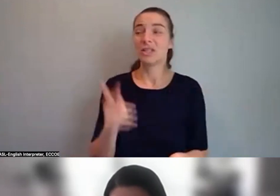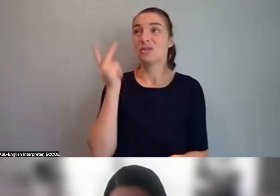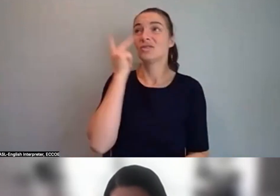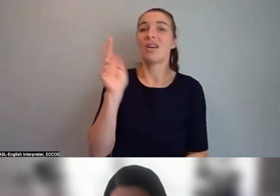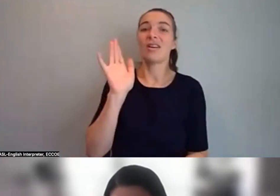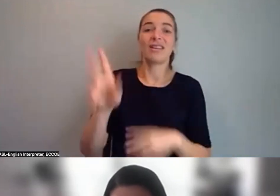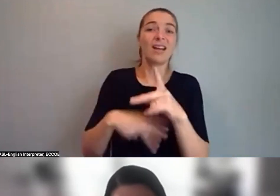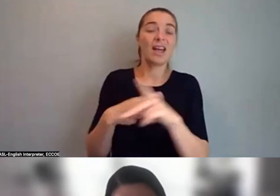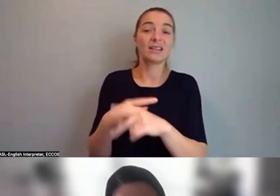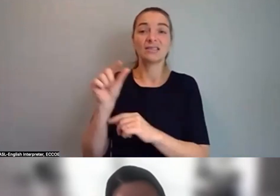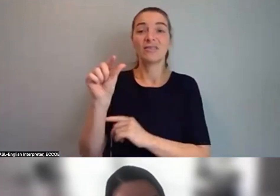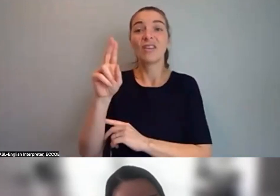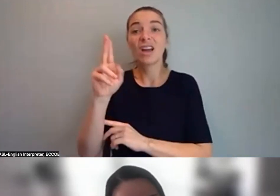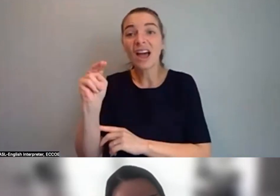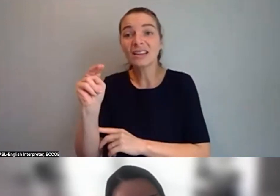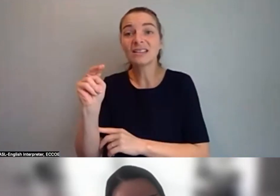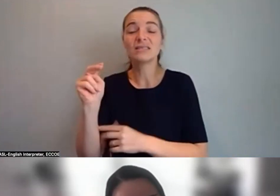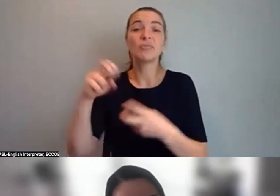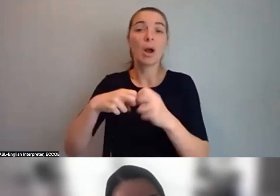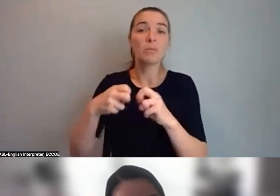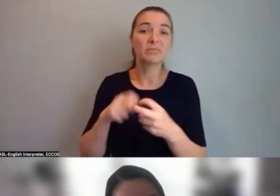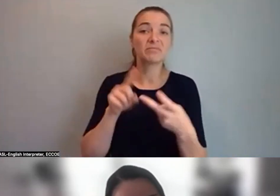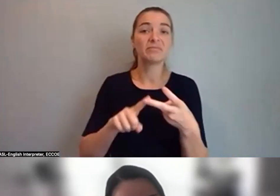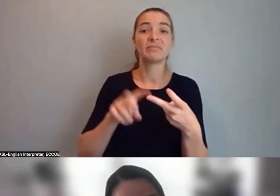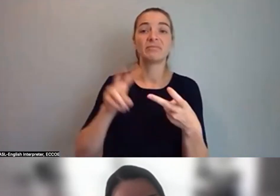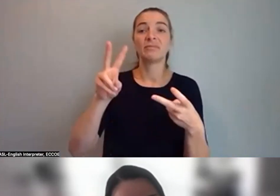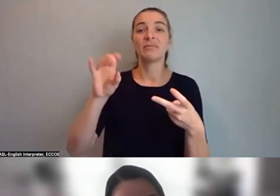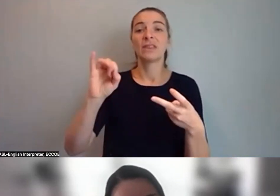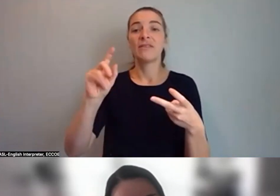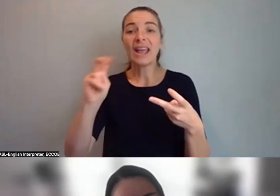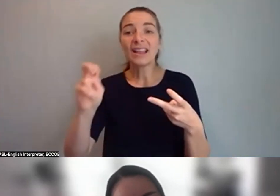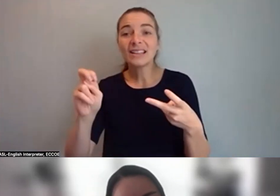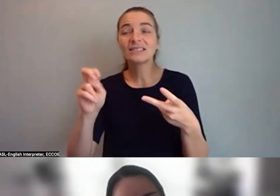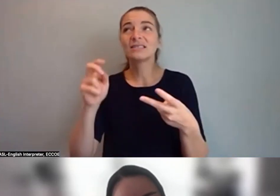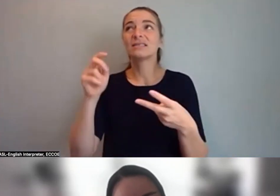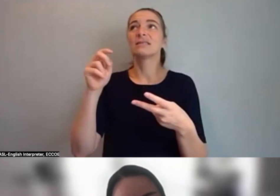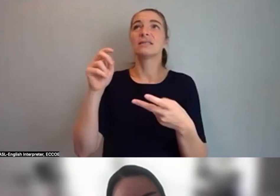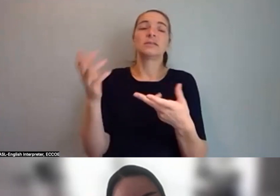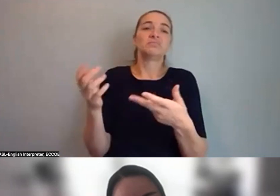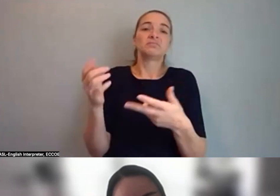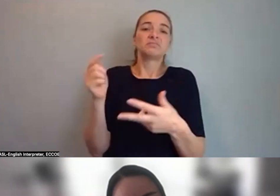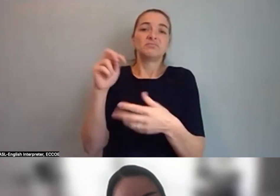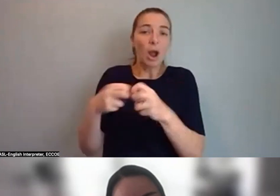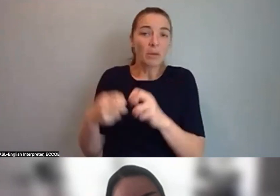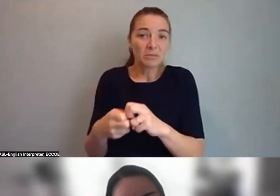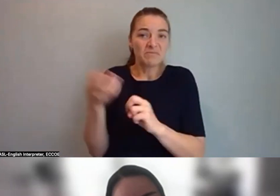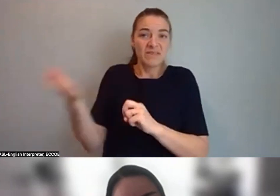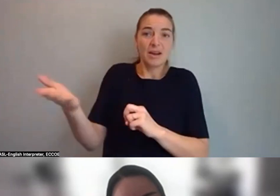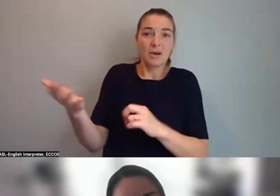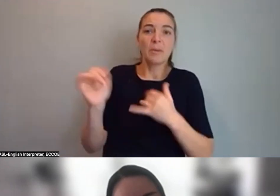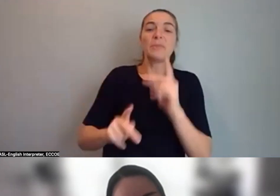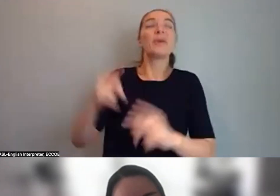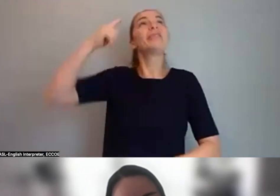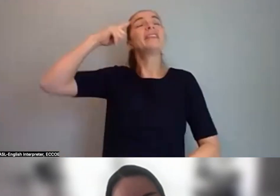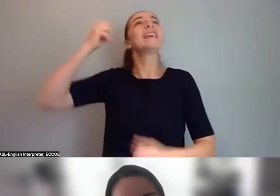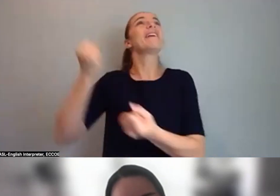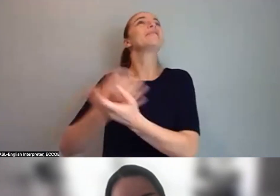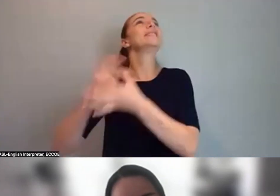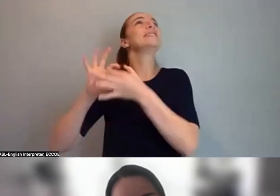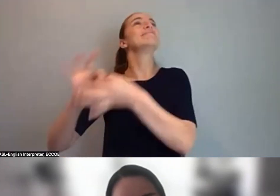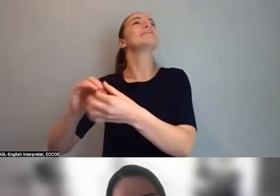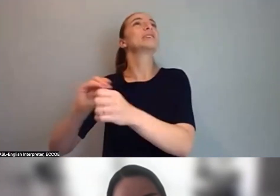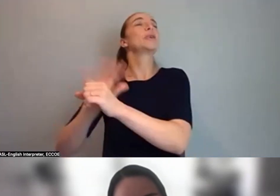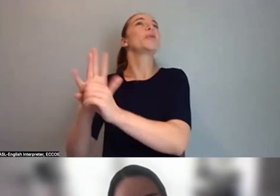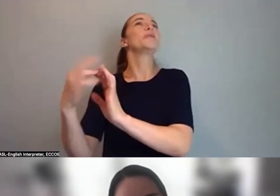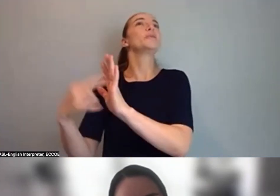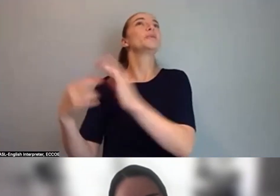on. So this is a long answer to say, yes, there will always be people who don't believe in facts and don't believe, you know, in